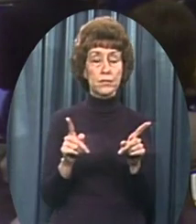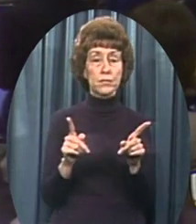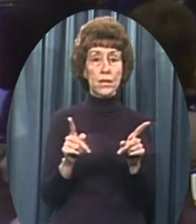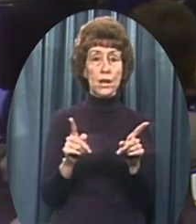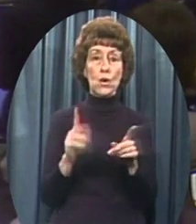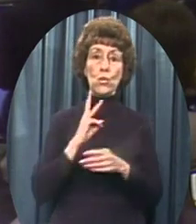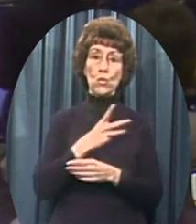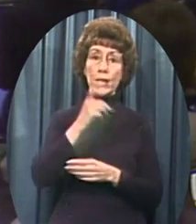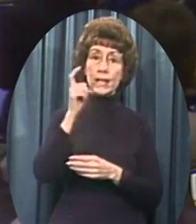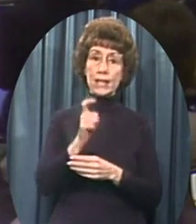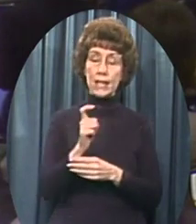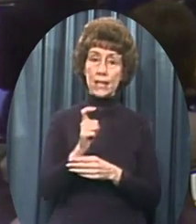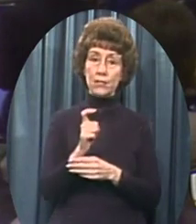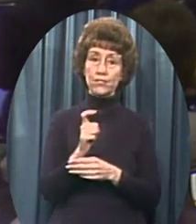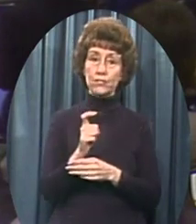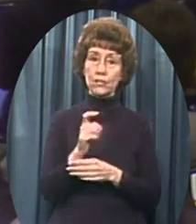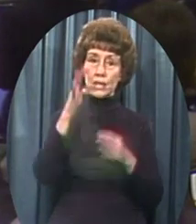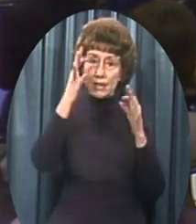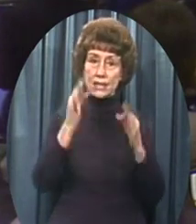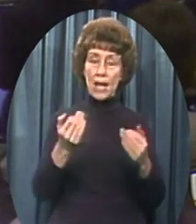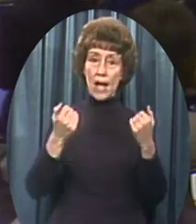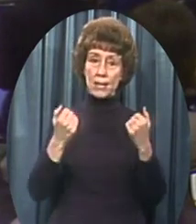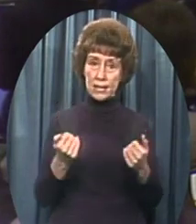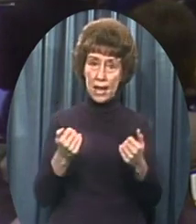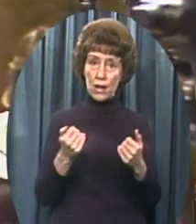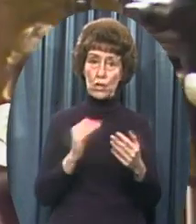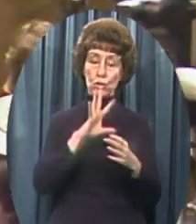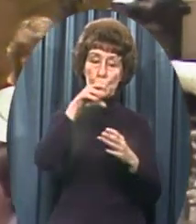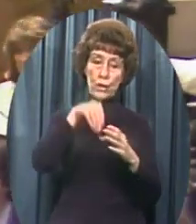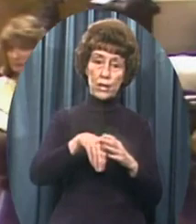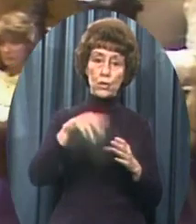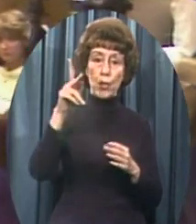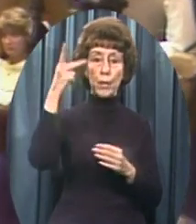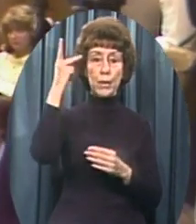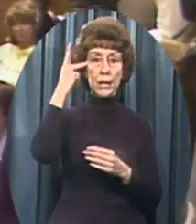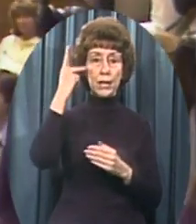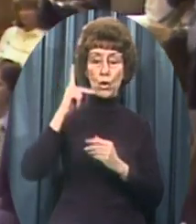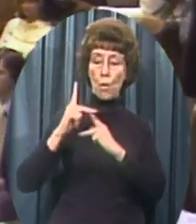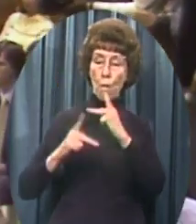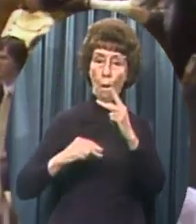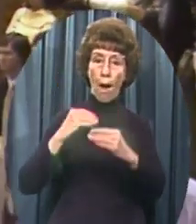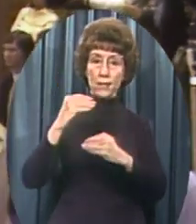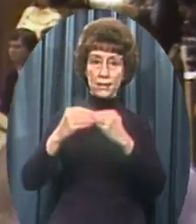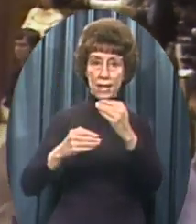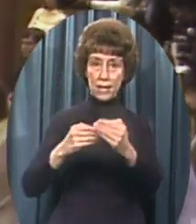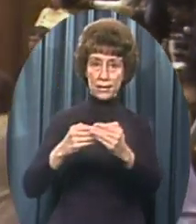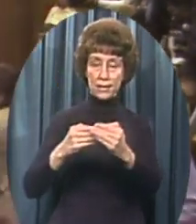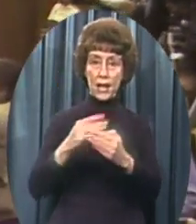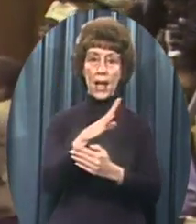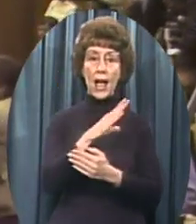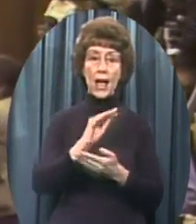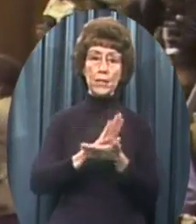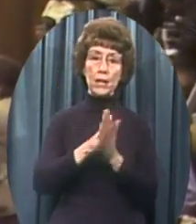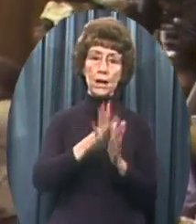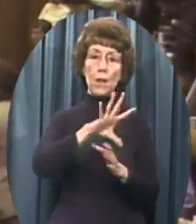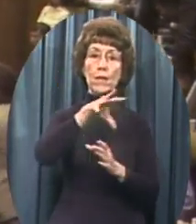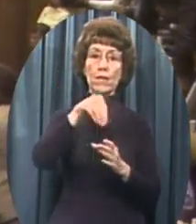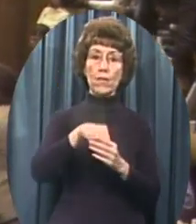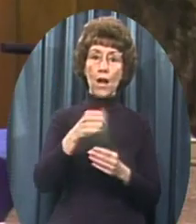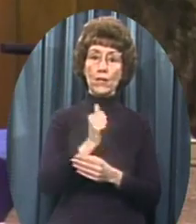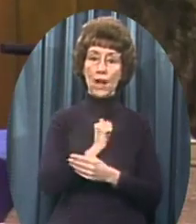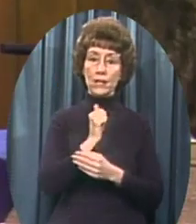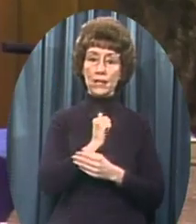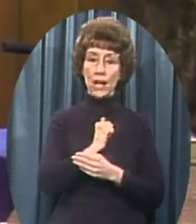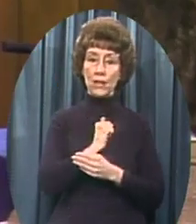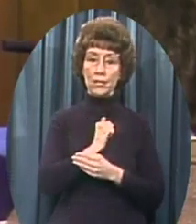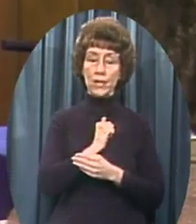But we have decided, as Pat Harris said, to enter the political process. And the thing that they don't realize about our people is that the more you kick us